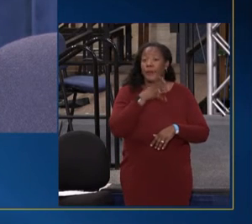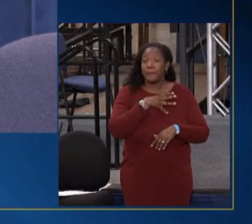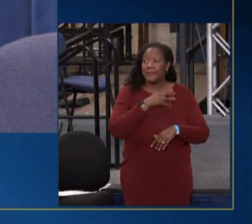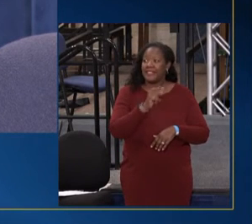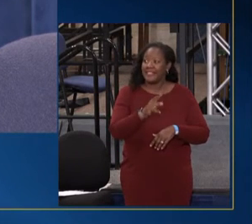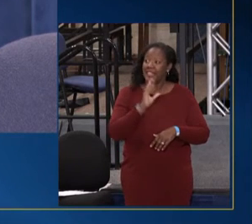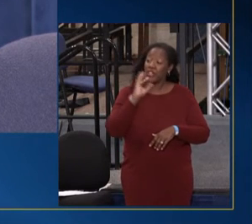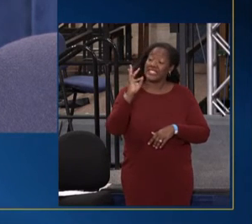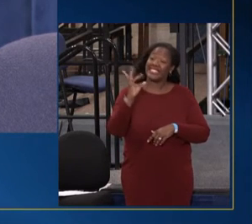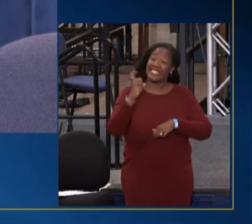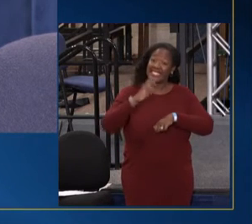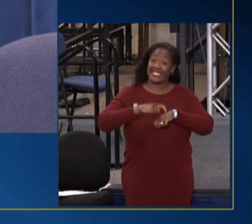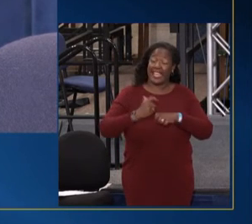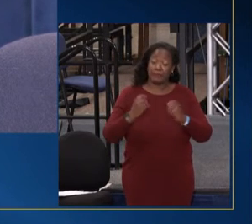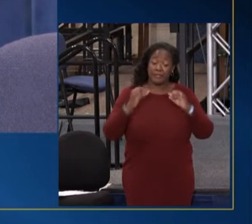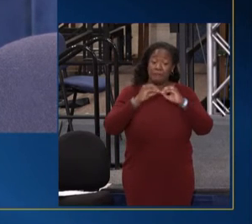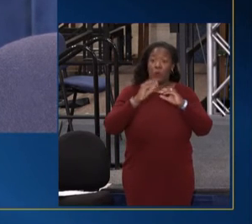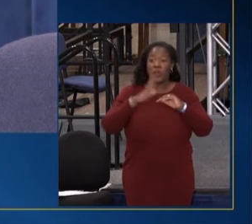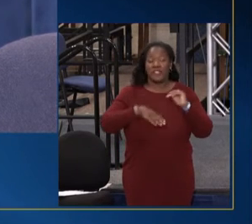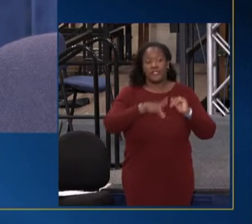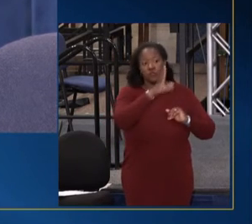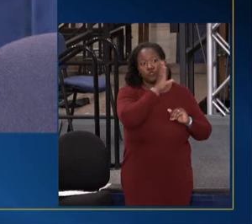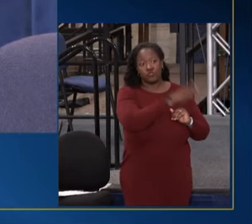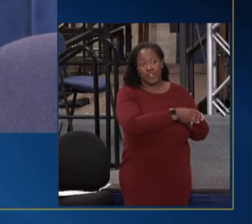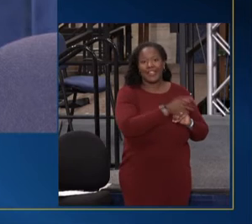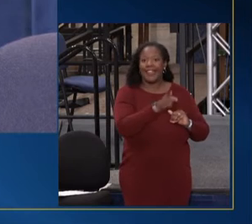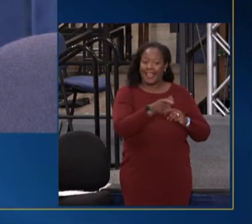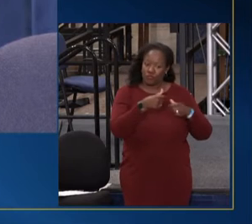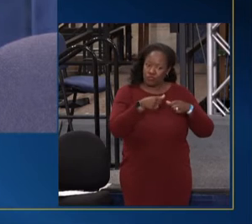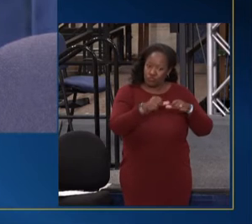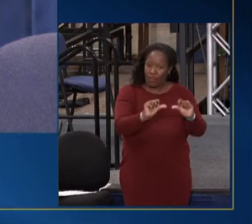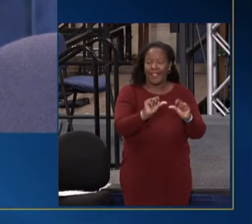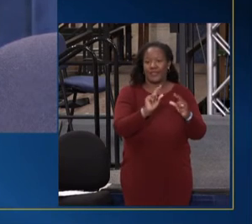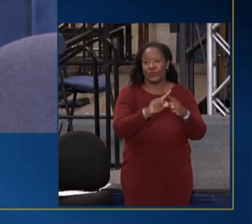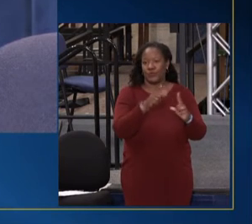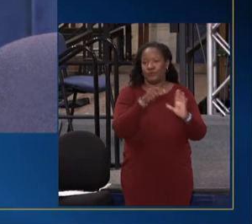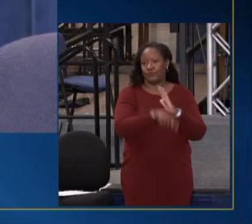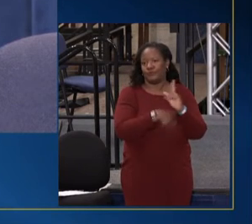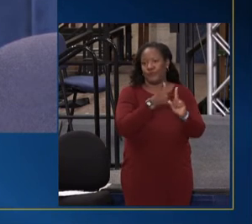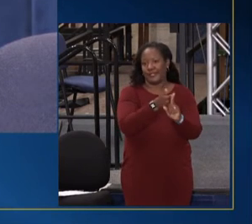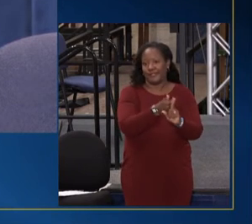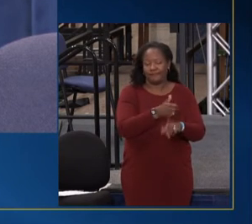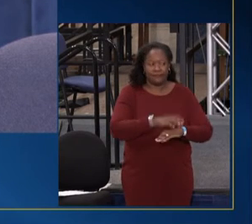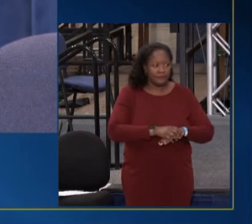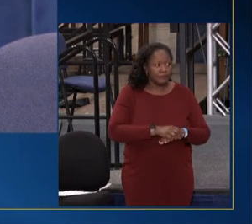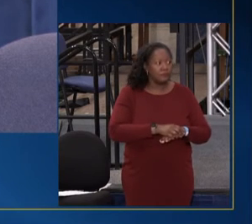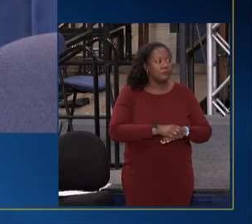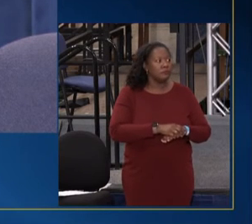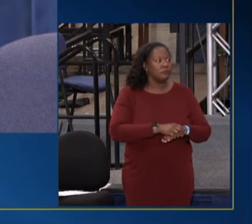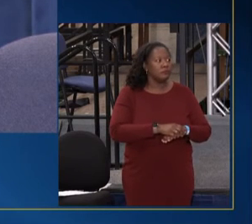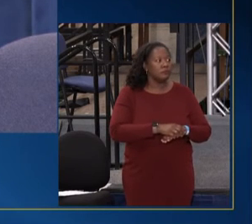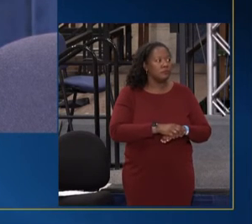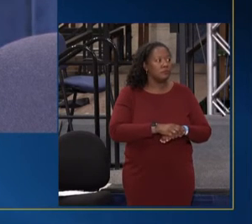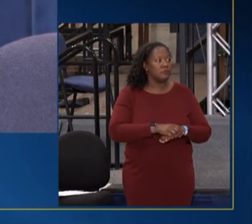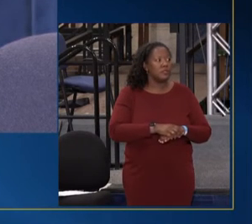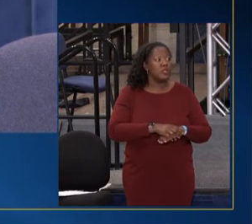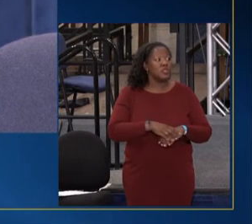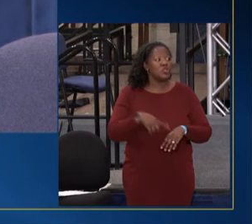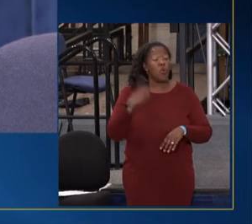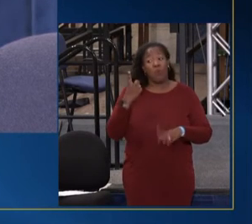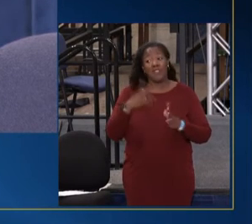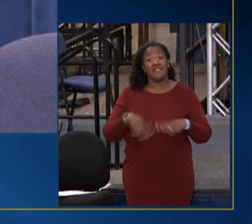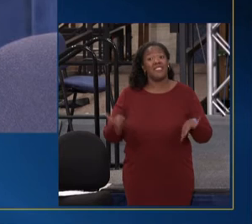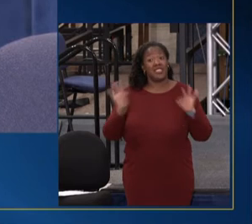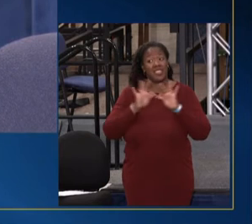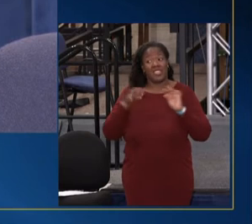times higher than straight females in attempting suicide. So I think one of the key points of this